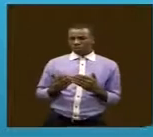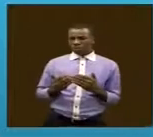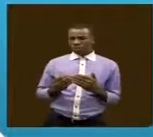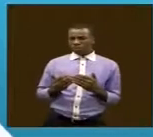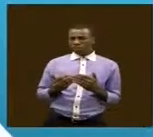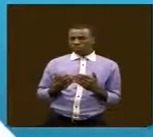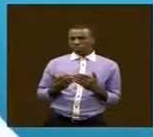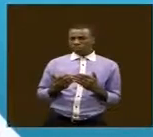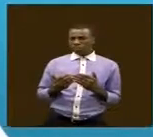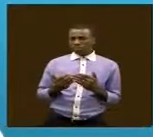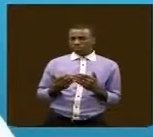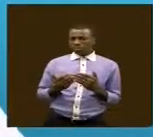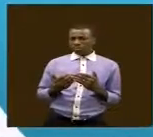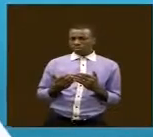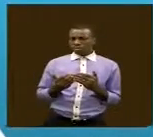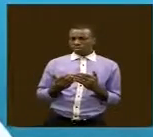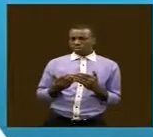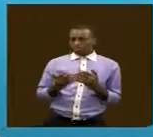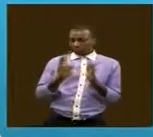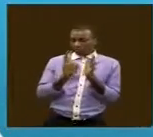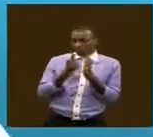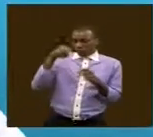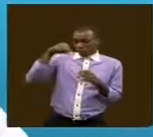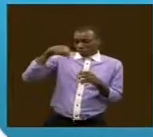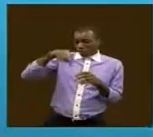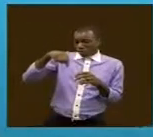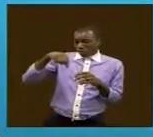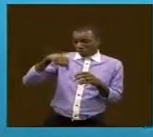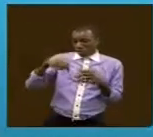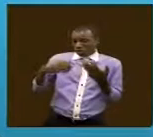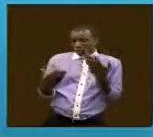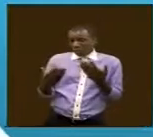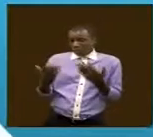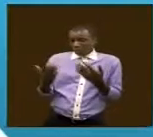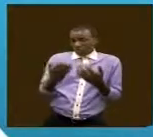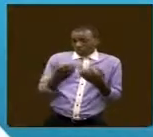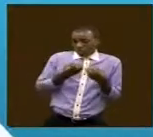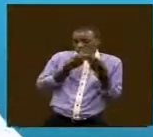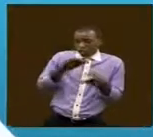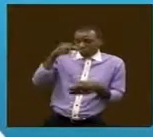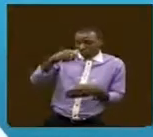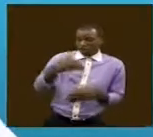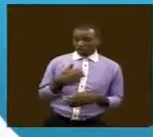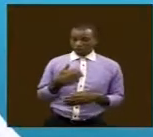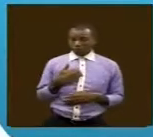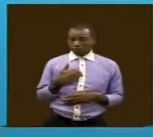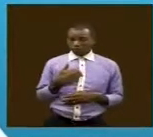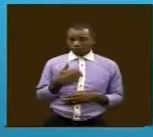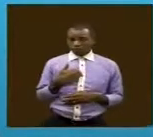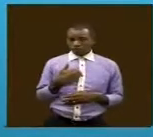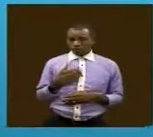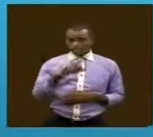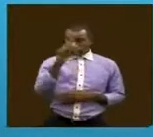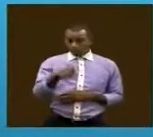Did you get any information from the video during my earlier